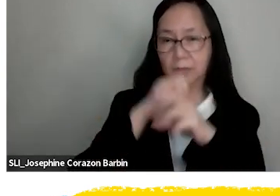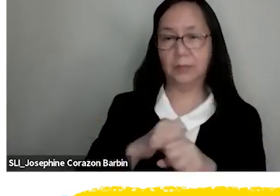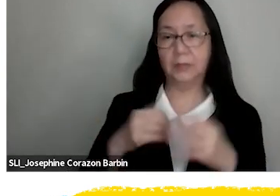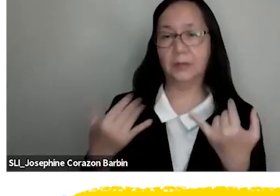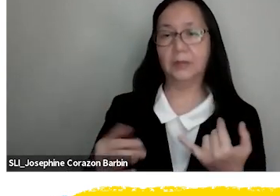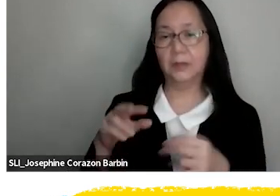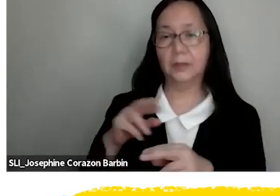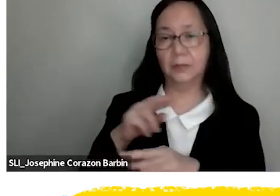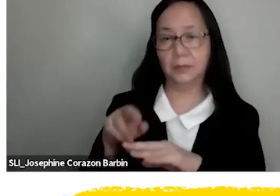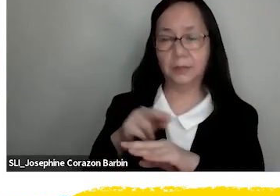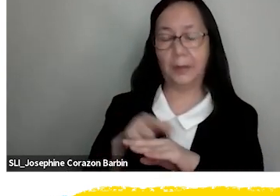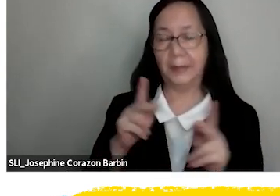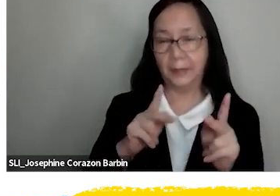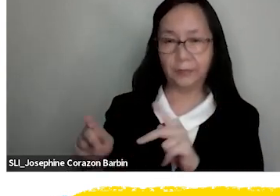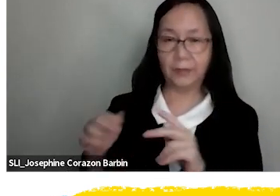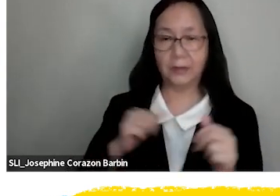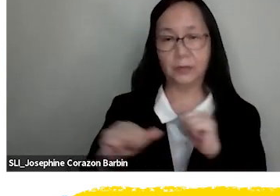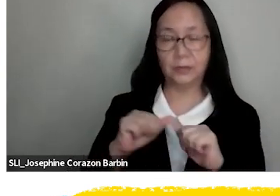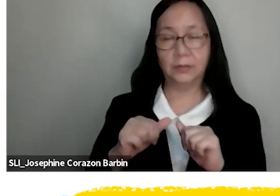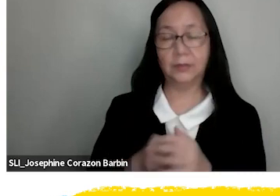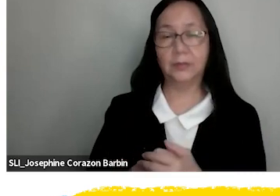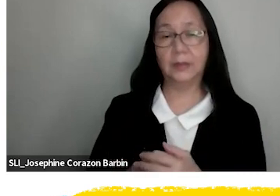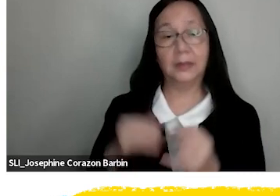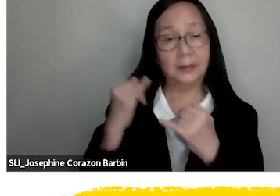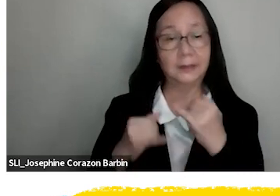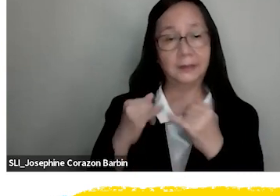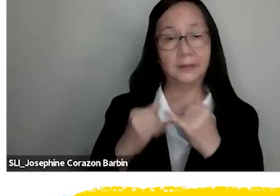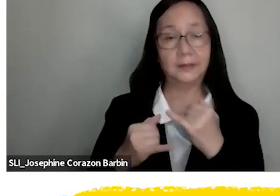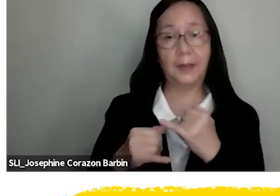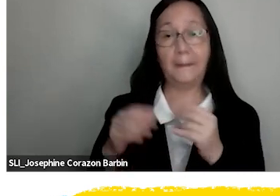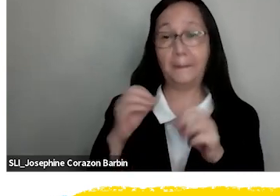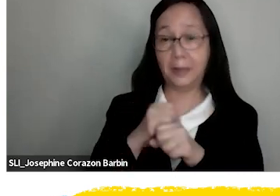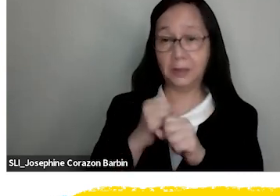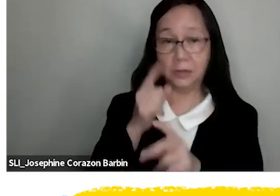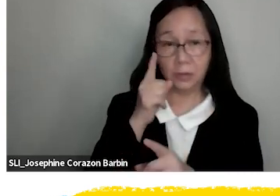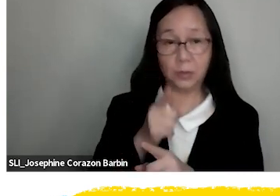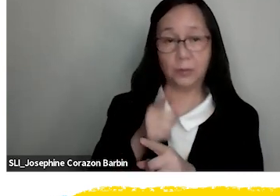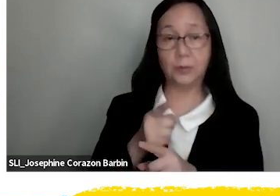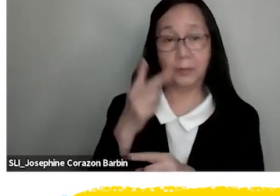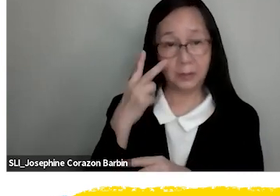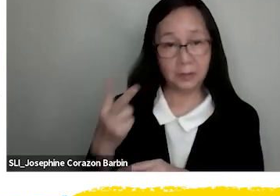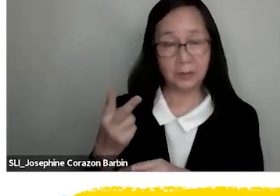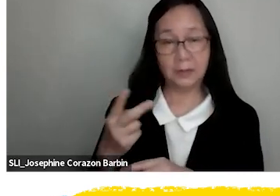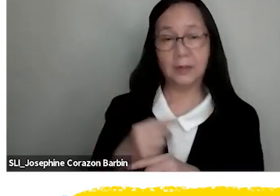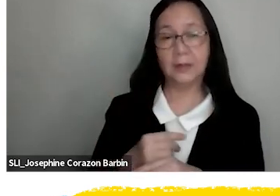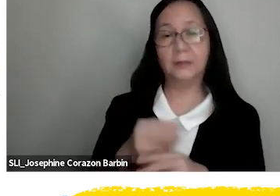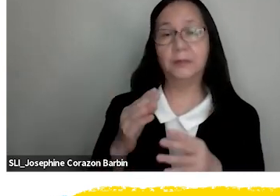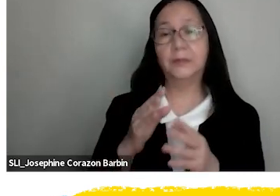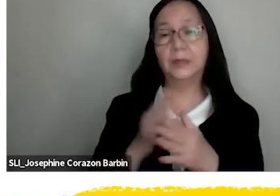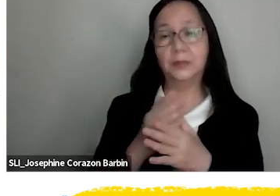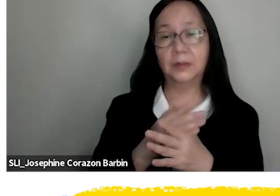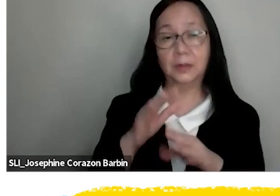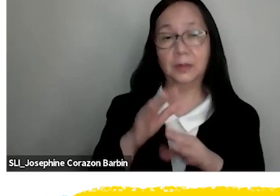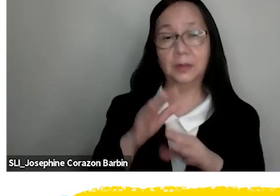regional plan of action. And the last one is ensuring recognition of the nexus between online and offline risk, exploitation, and